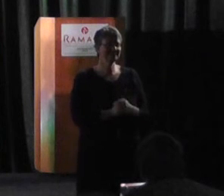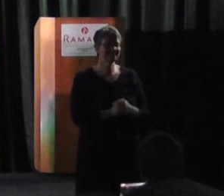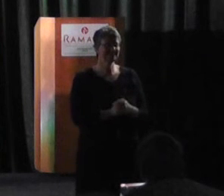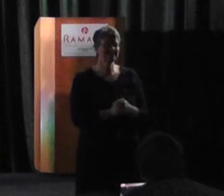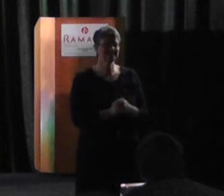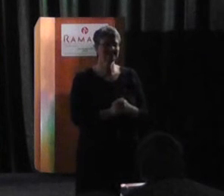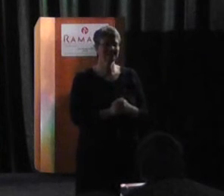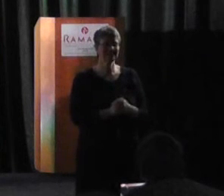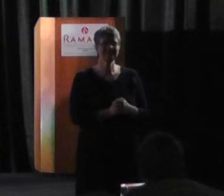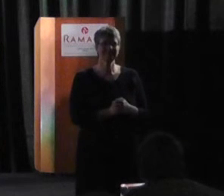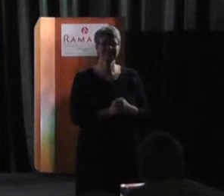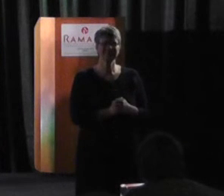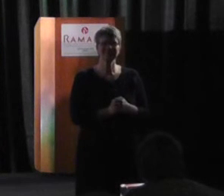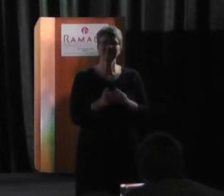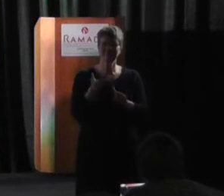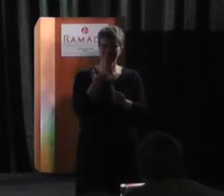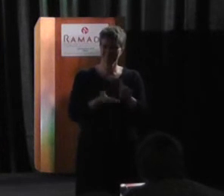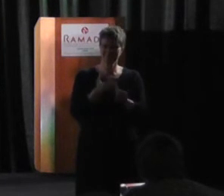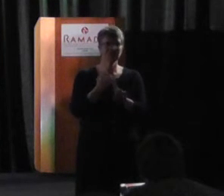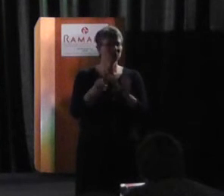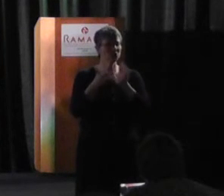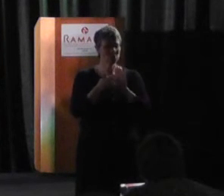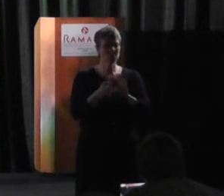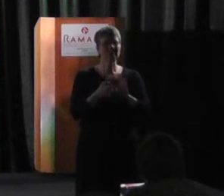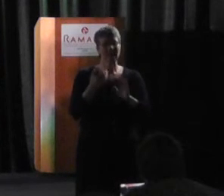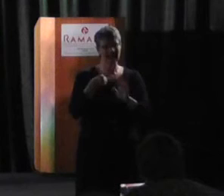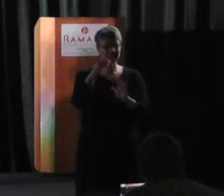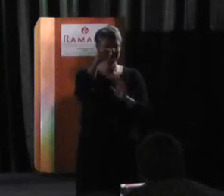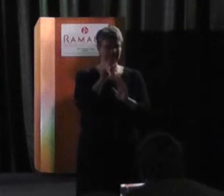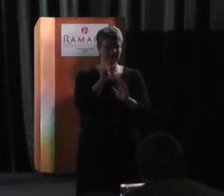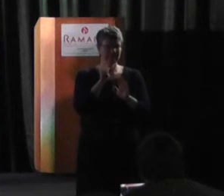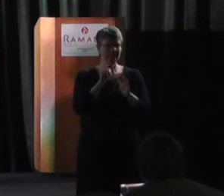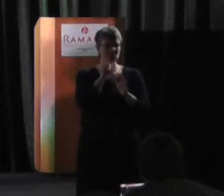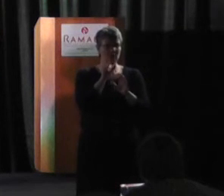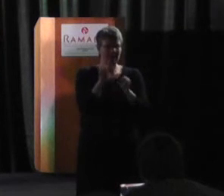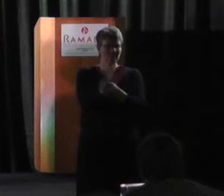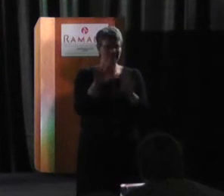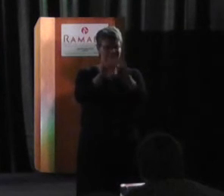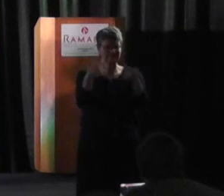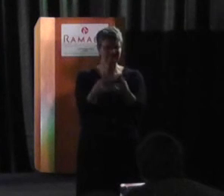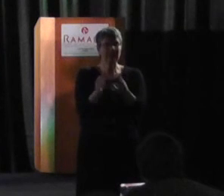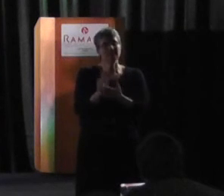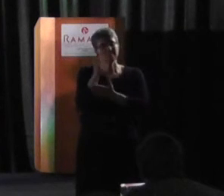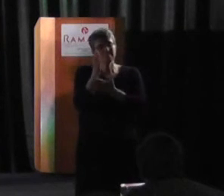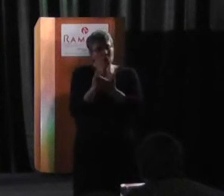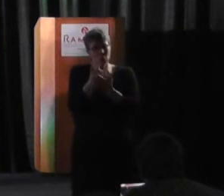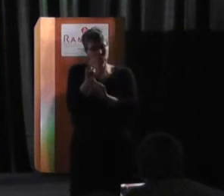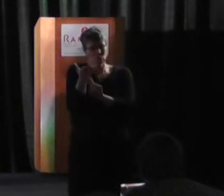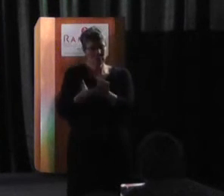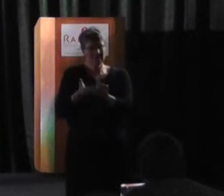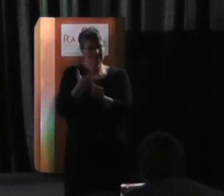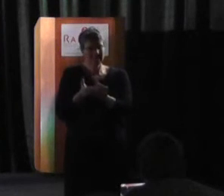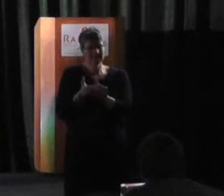Tanya being born with Down syndrome does not define who she is. It's just a small part of the dynamic woman you see before